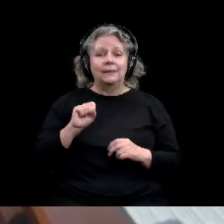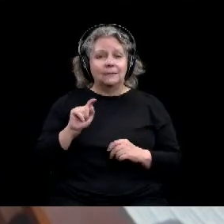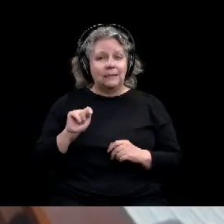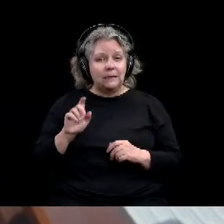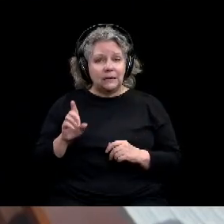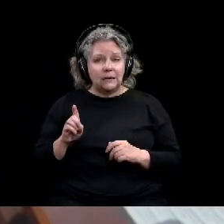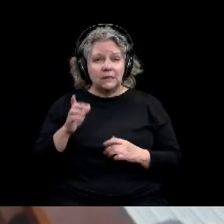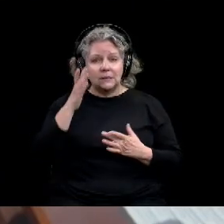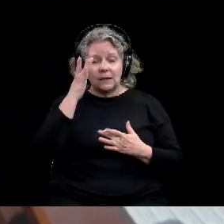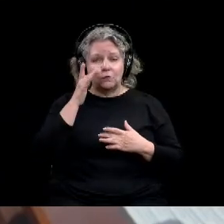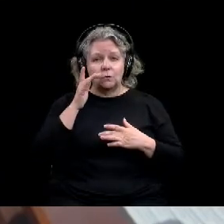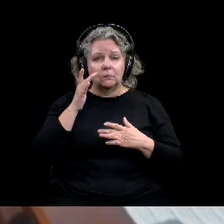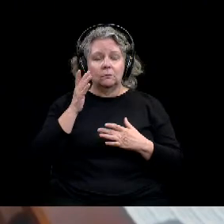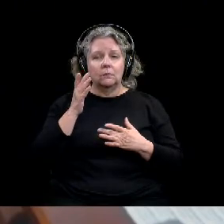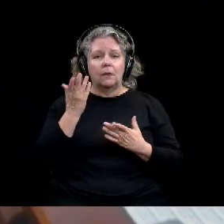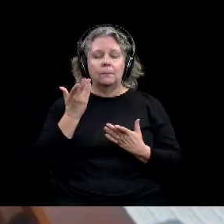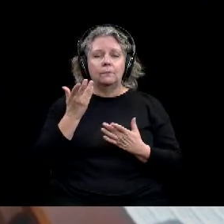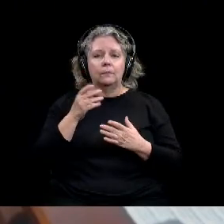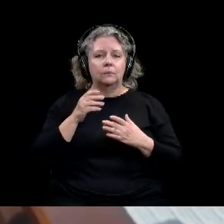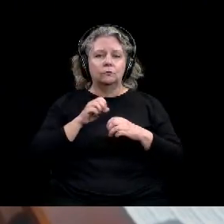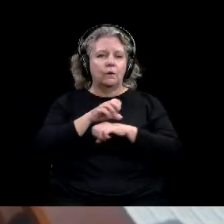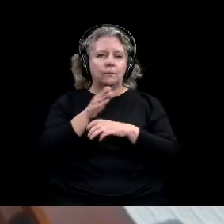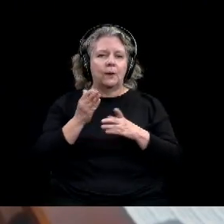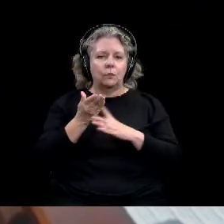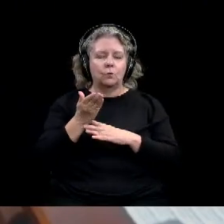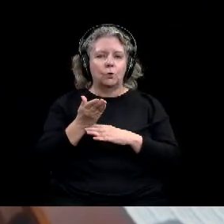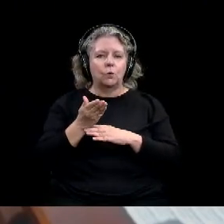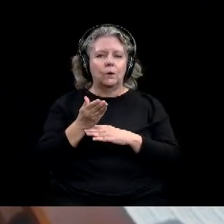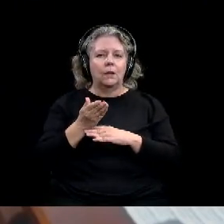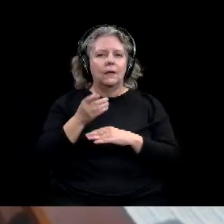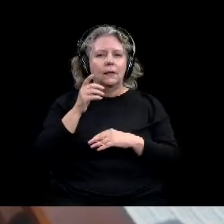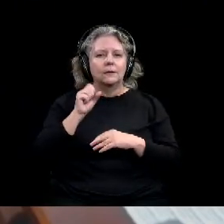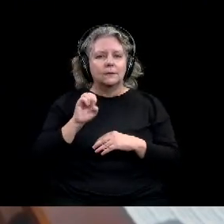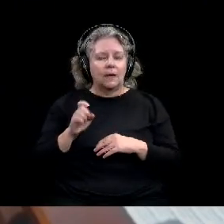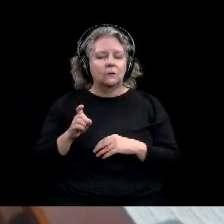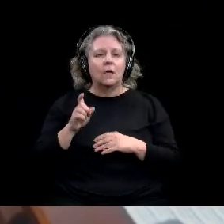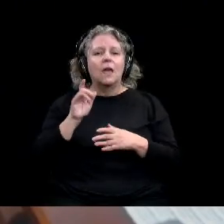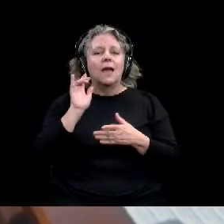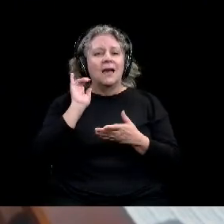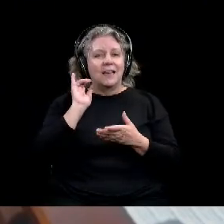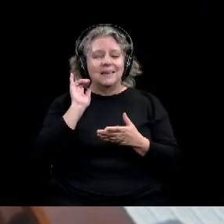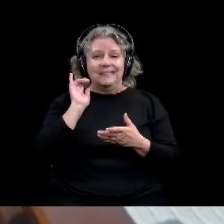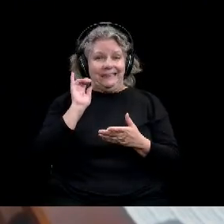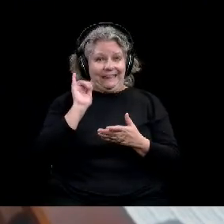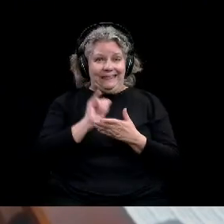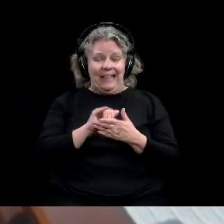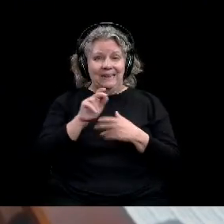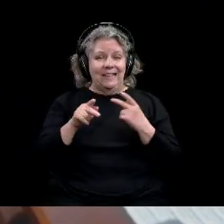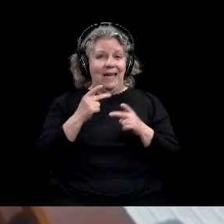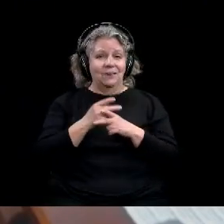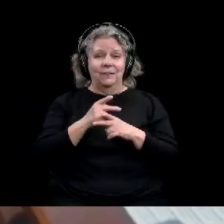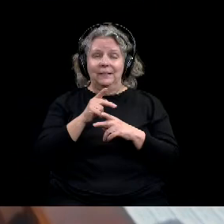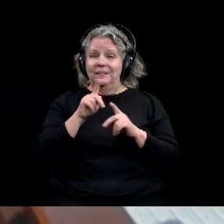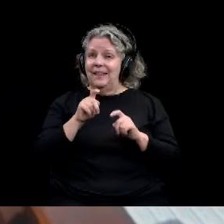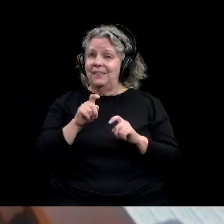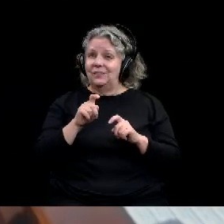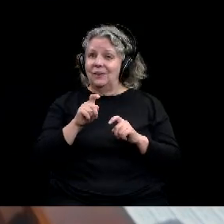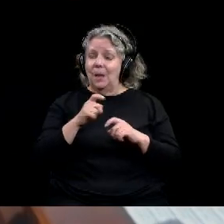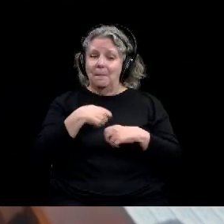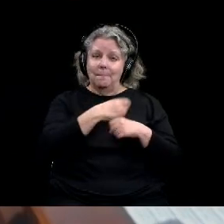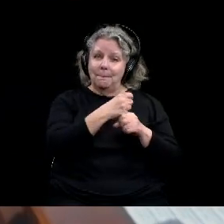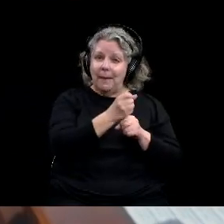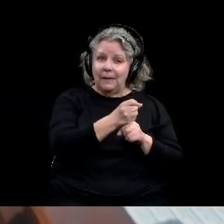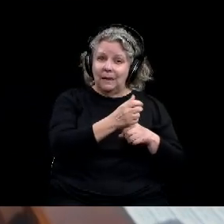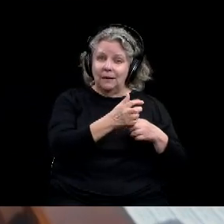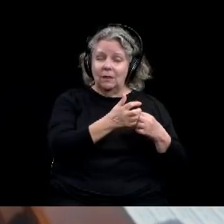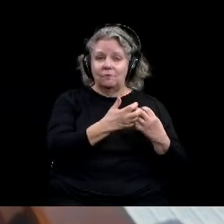I can't get them, so we have to revert back to older technology that may take us 2 or